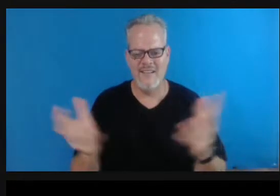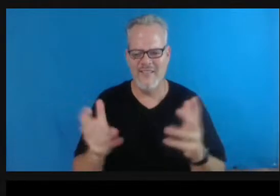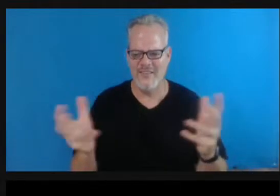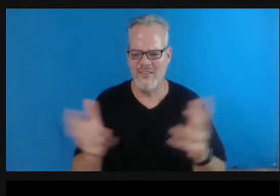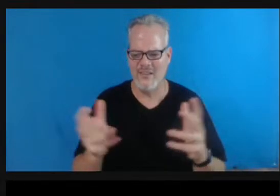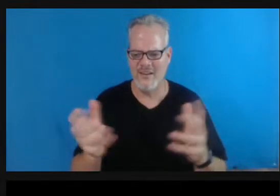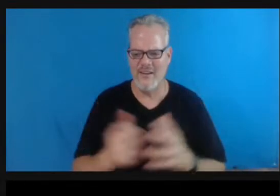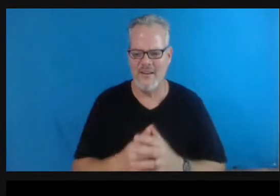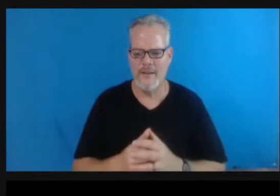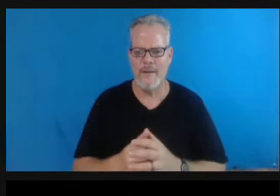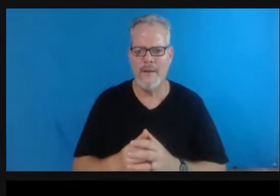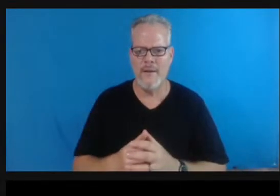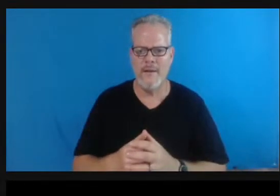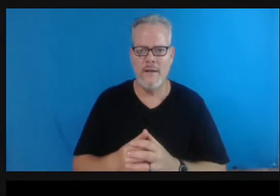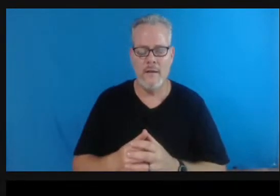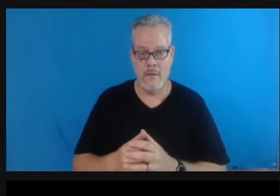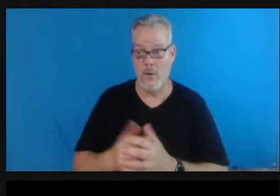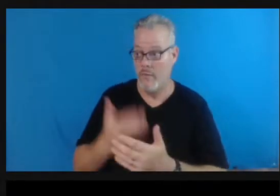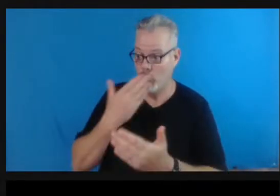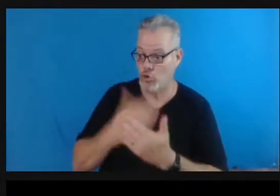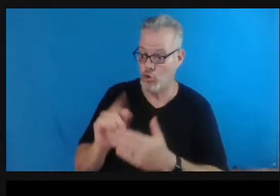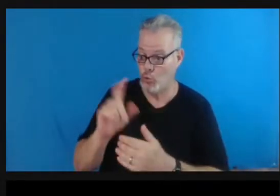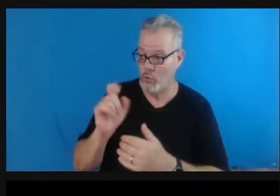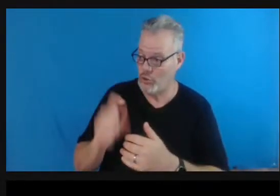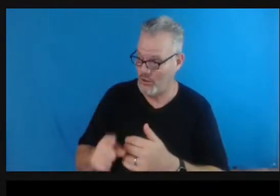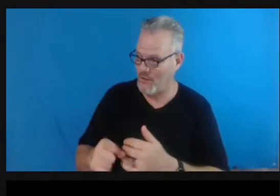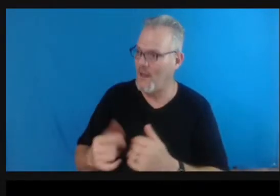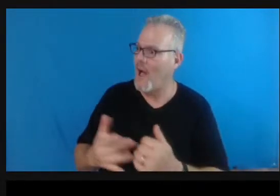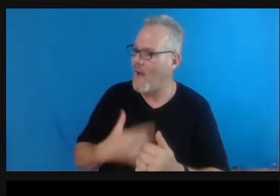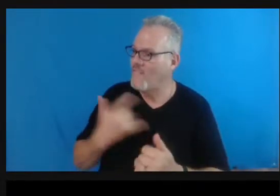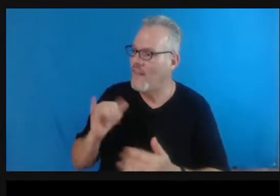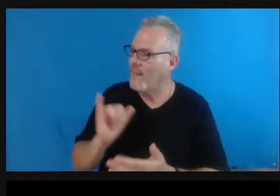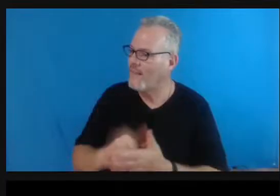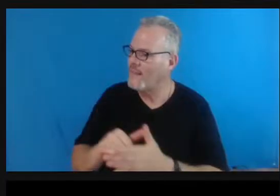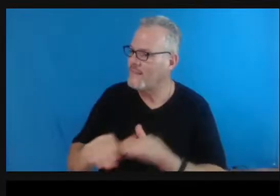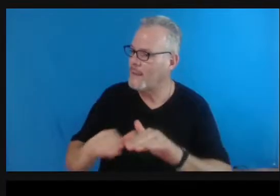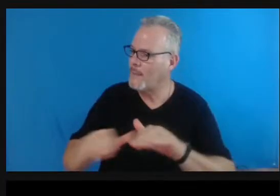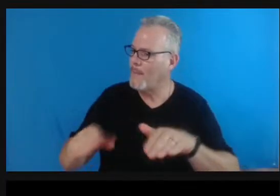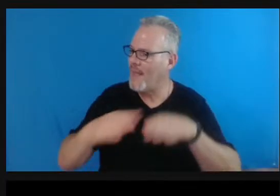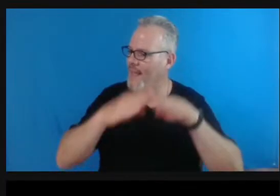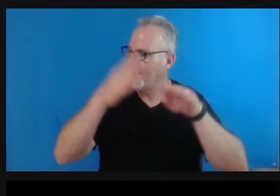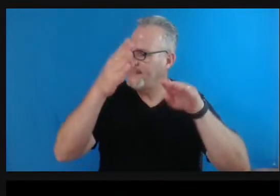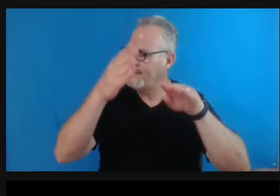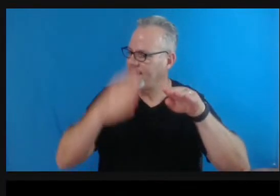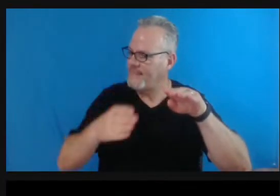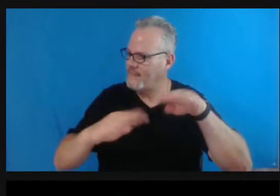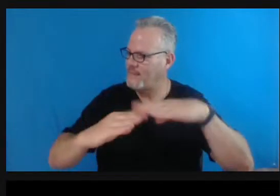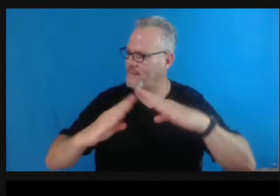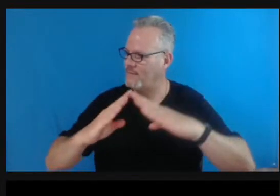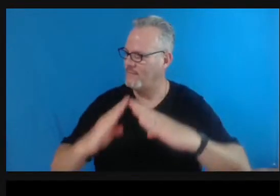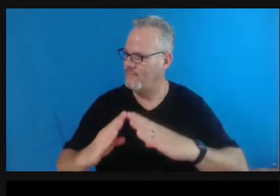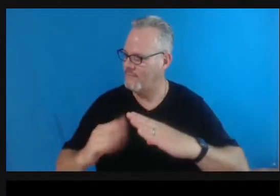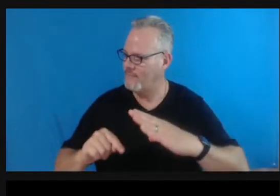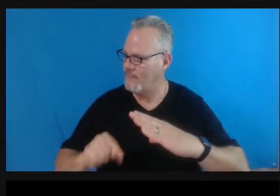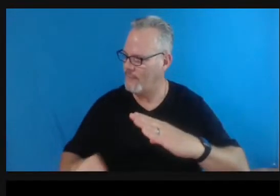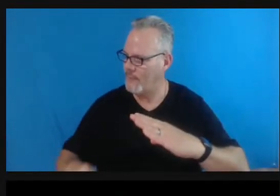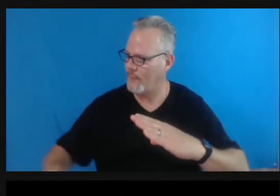measuring. Yeah, that's a good question. I feel like it's the base of the vents, the base of the actual fountain itself, right?